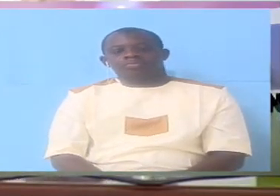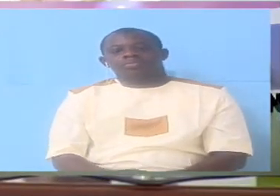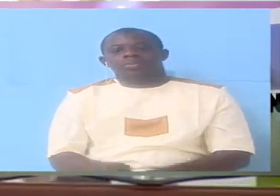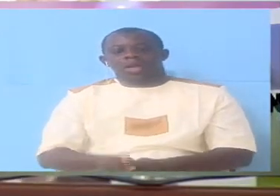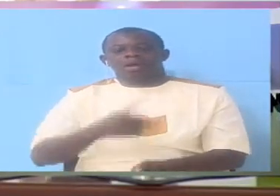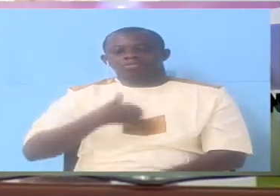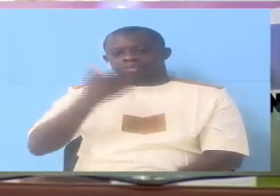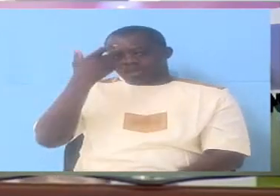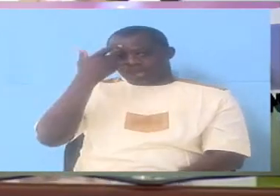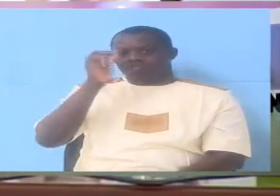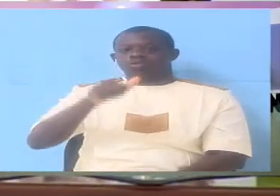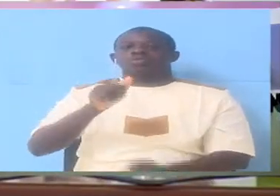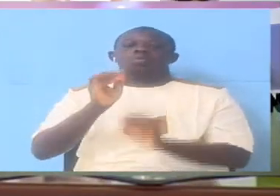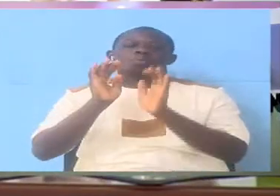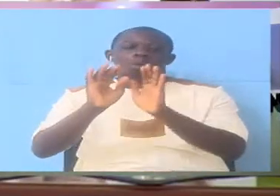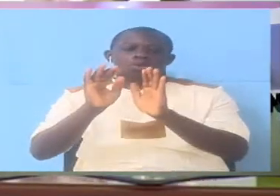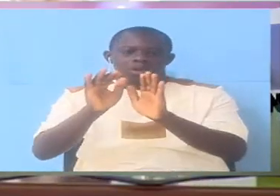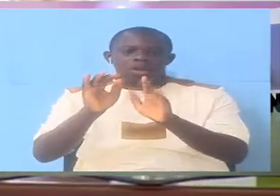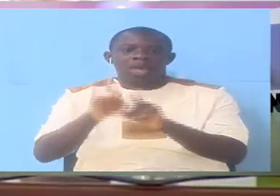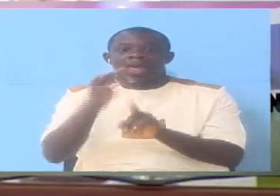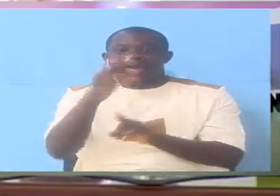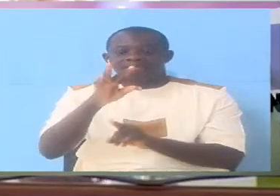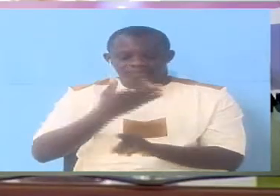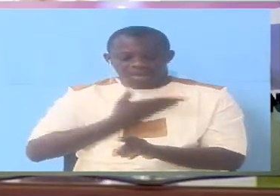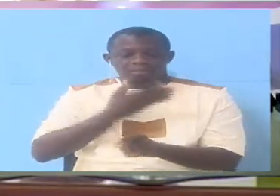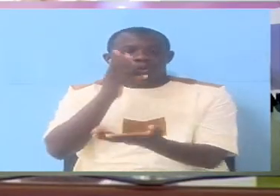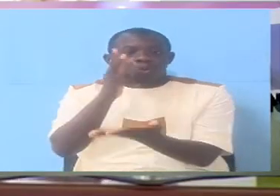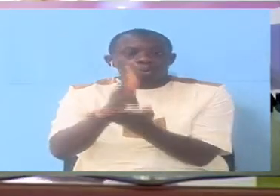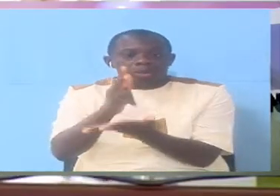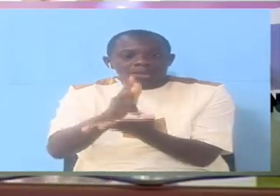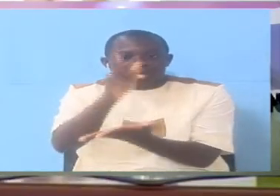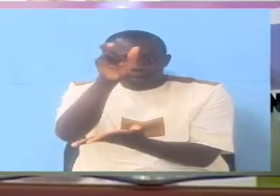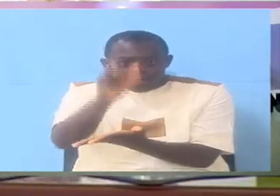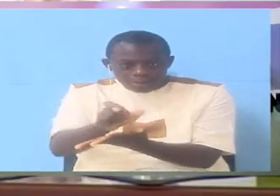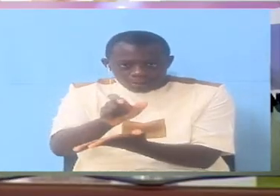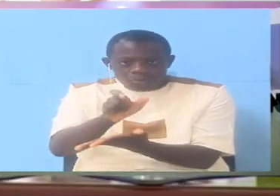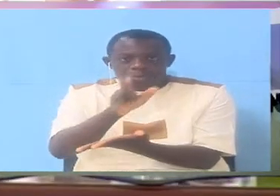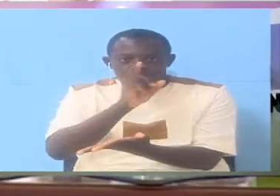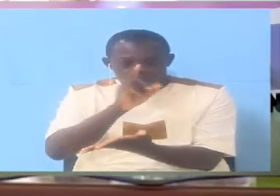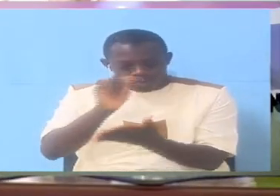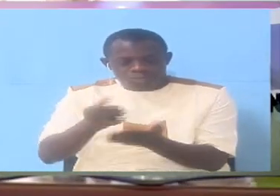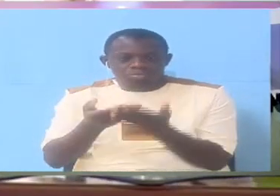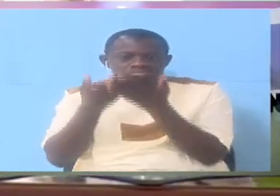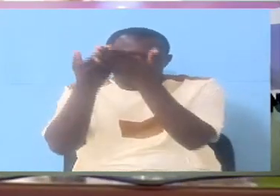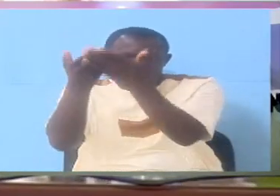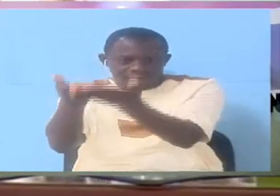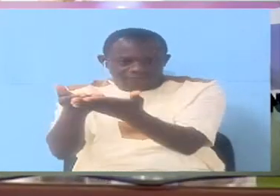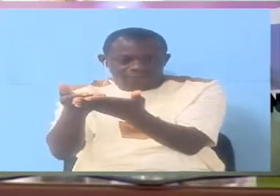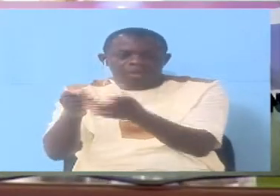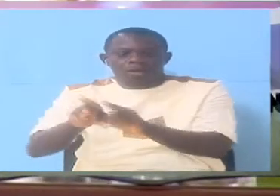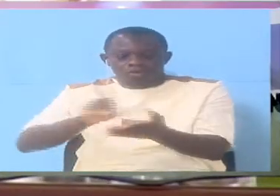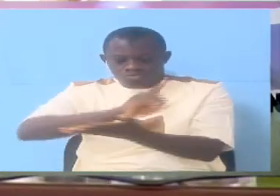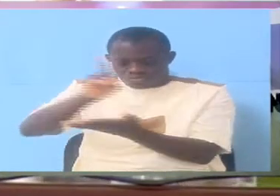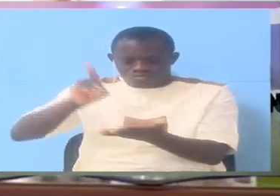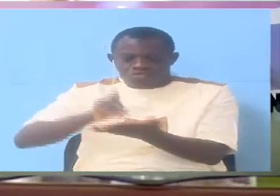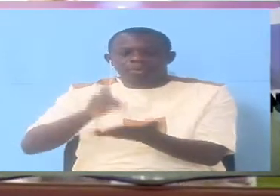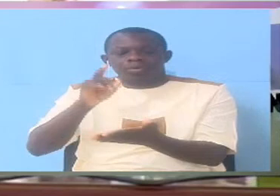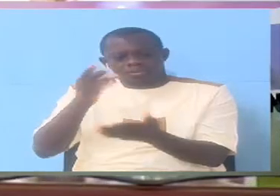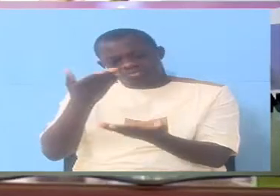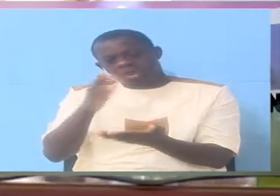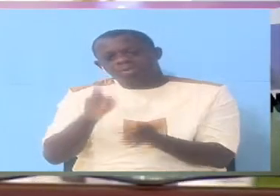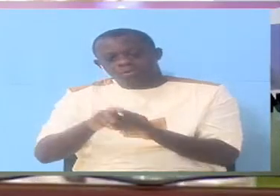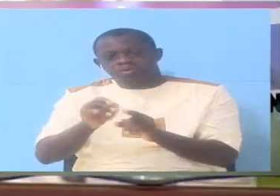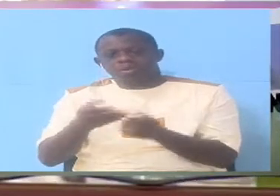can have a witness to tender the document. Fine. That's right. But nonetheless, we could make it available